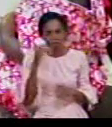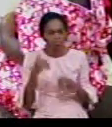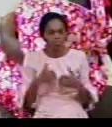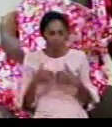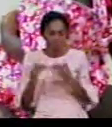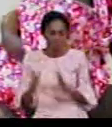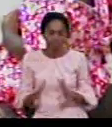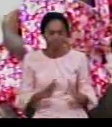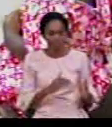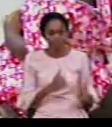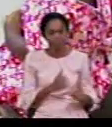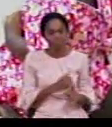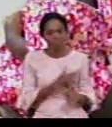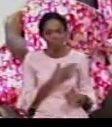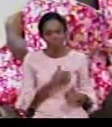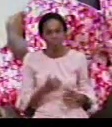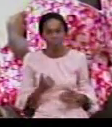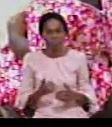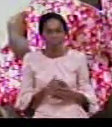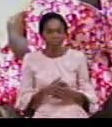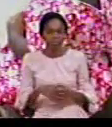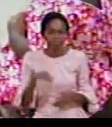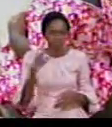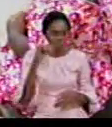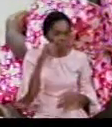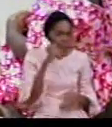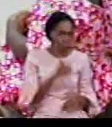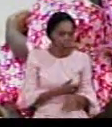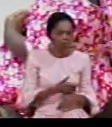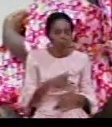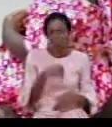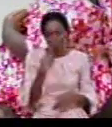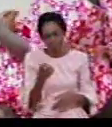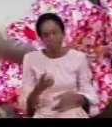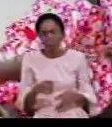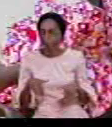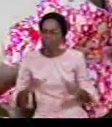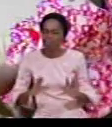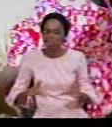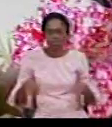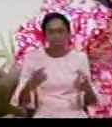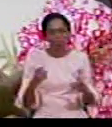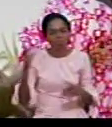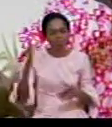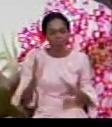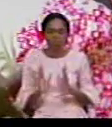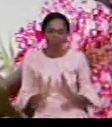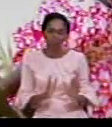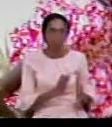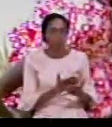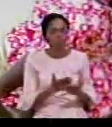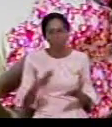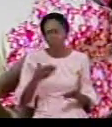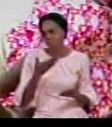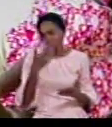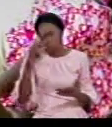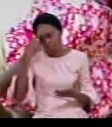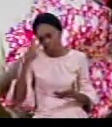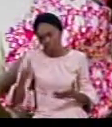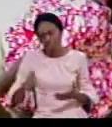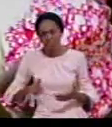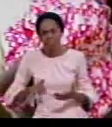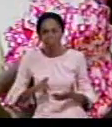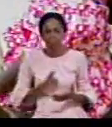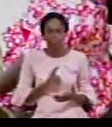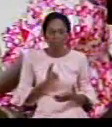said, I will go. My daughter said, she was even crying that we should go, that God has something for us. Reaching Buari, I